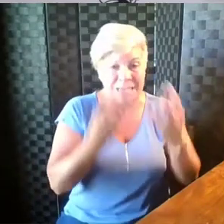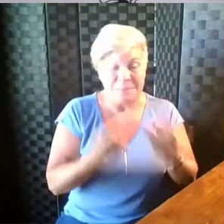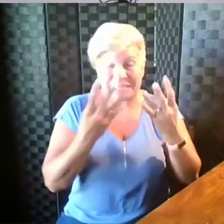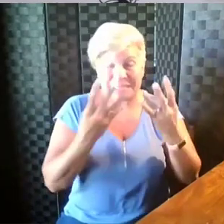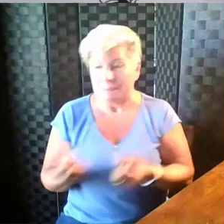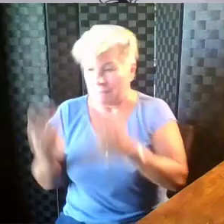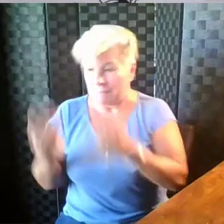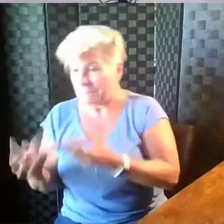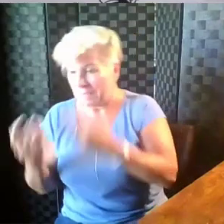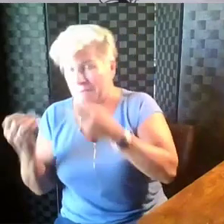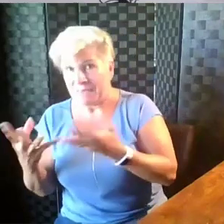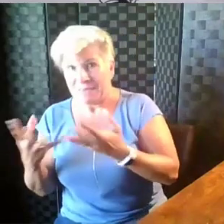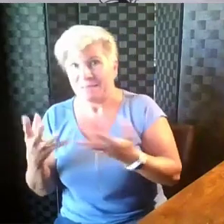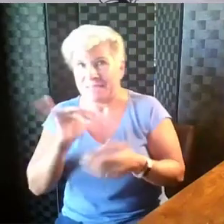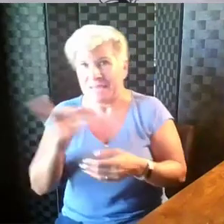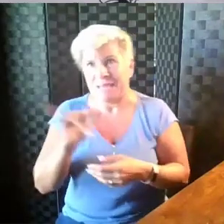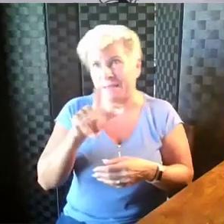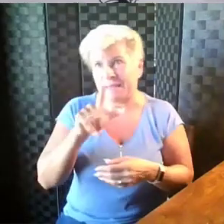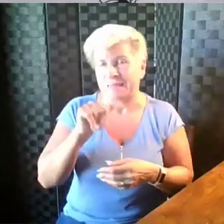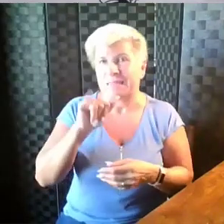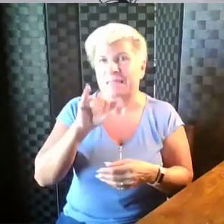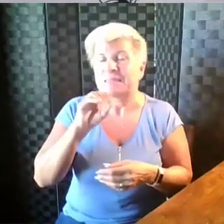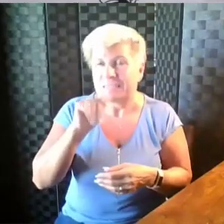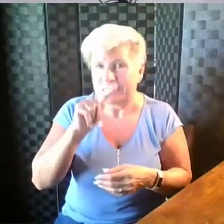thing. They are synonyms.